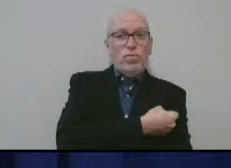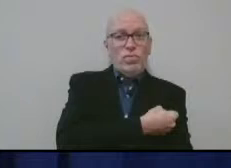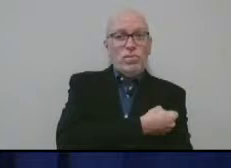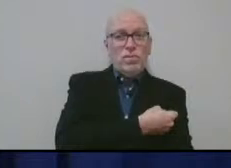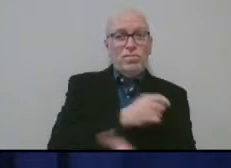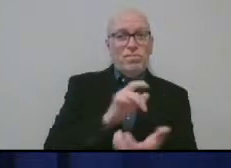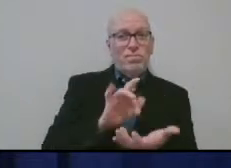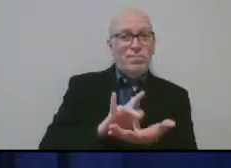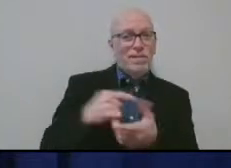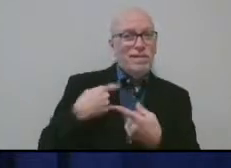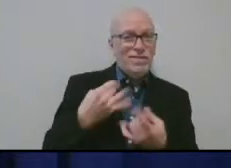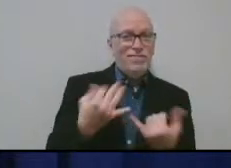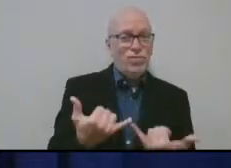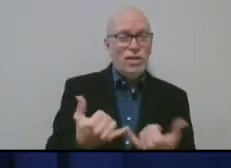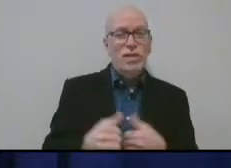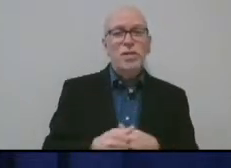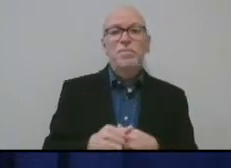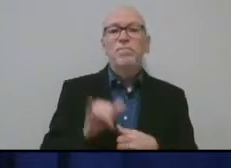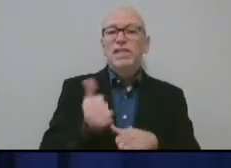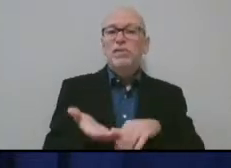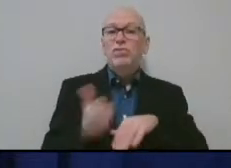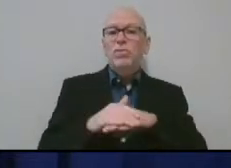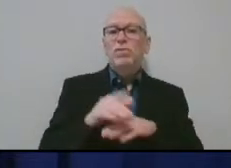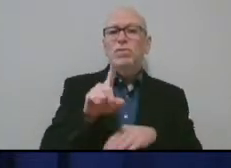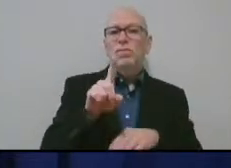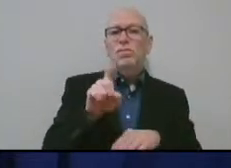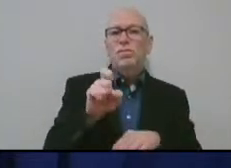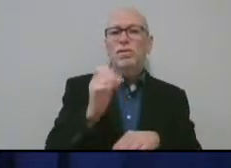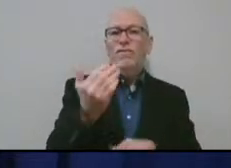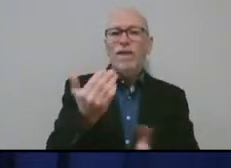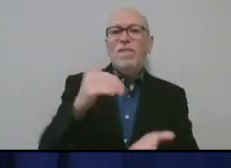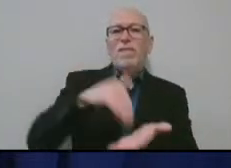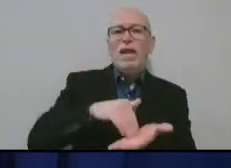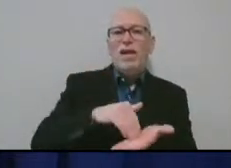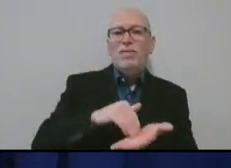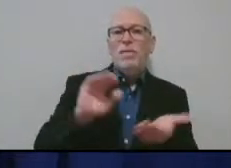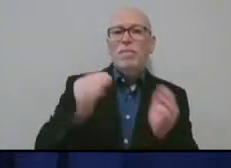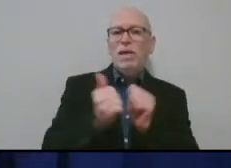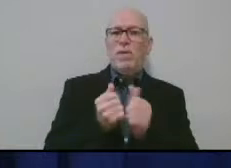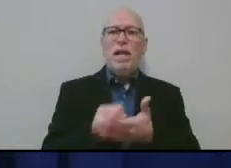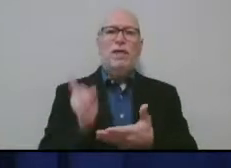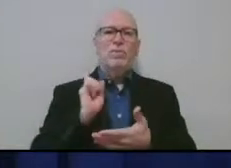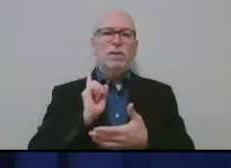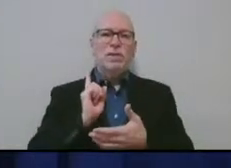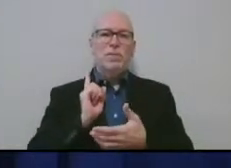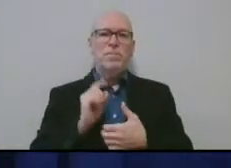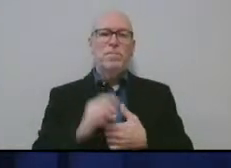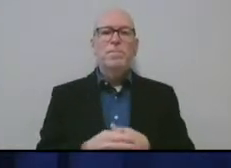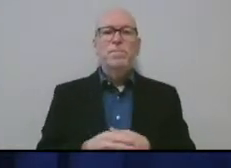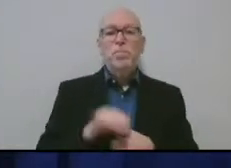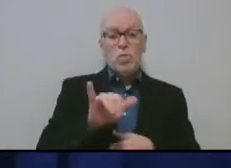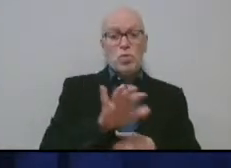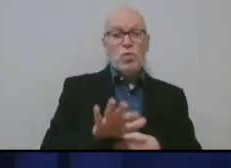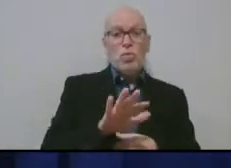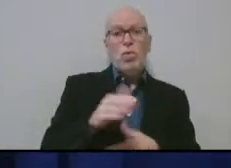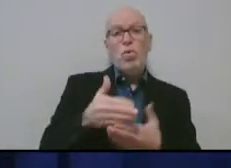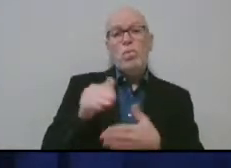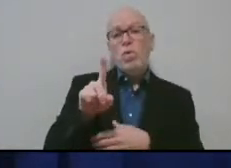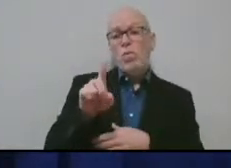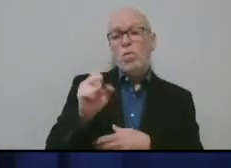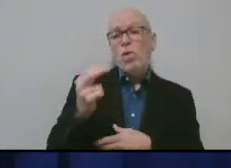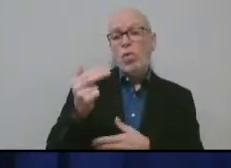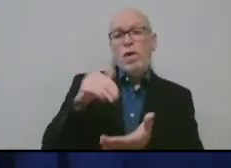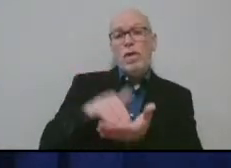of today. That's an increase of 115,000 from last week. Of those, nearly 113,000